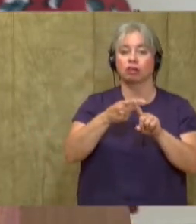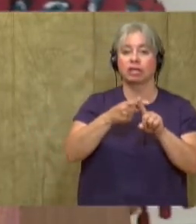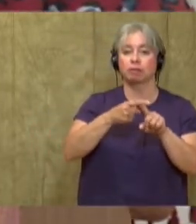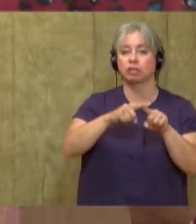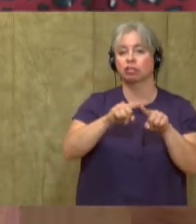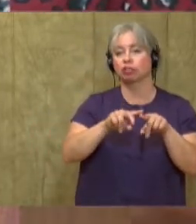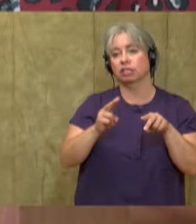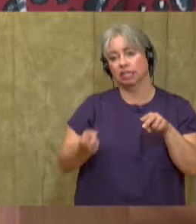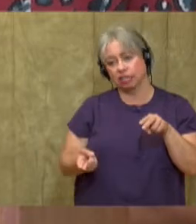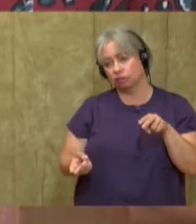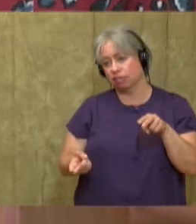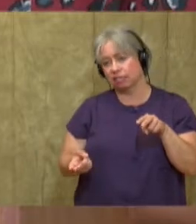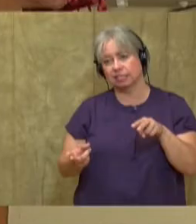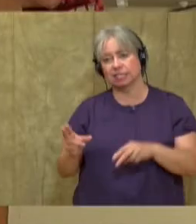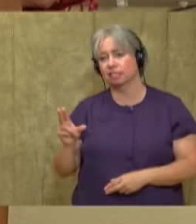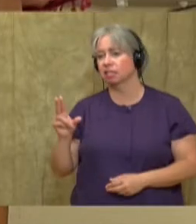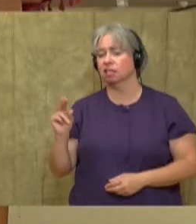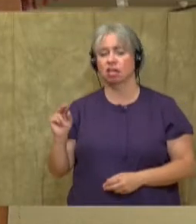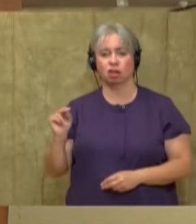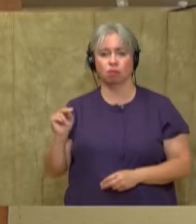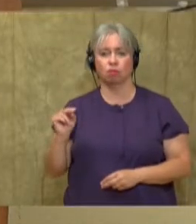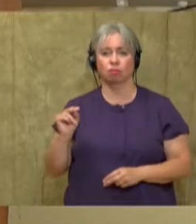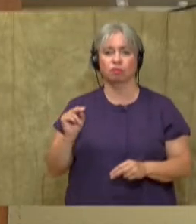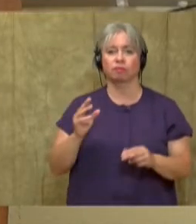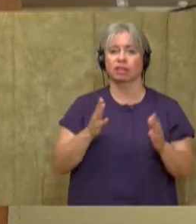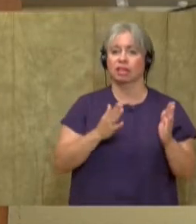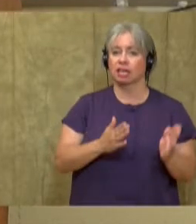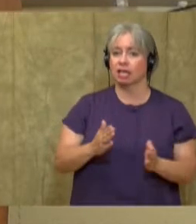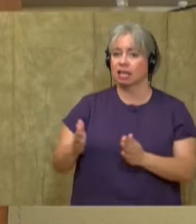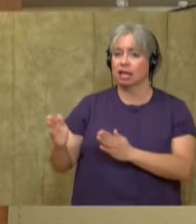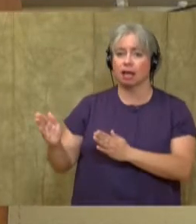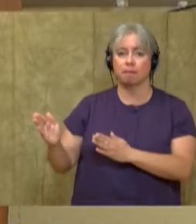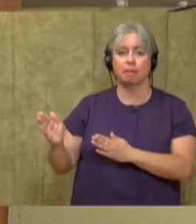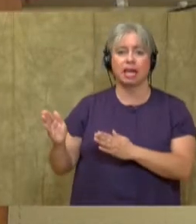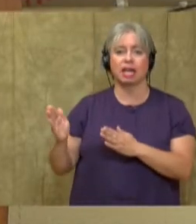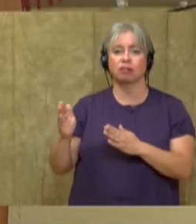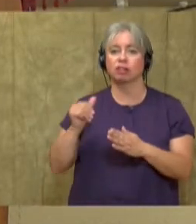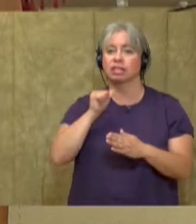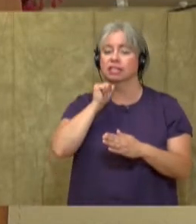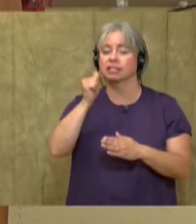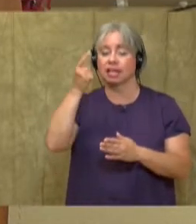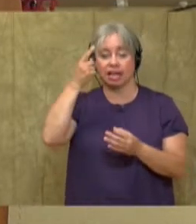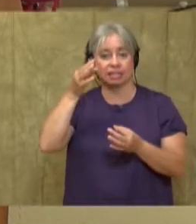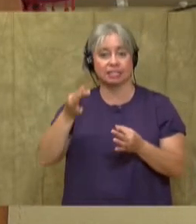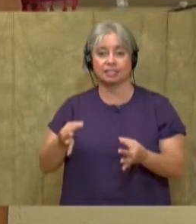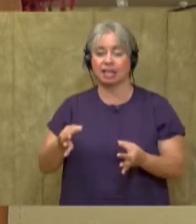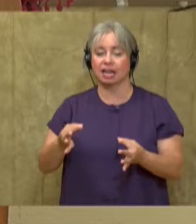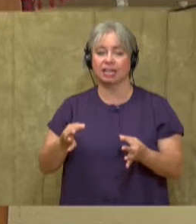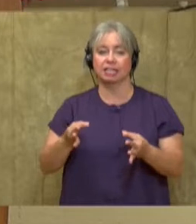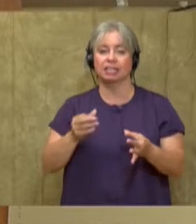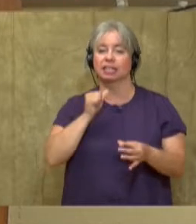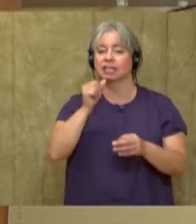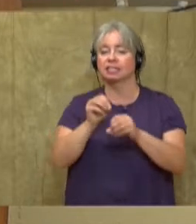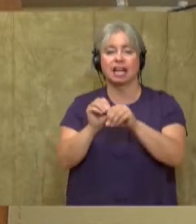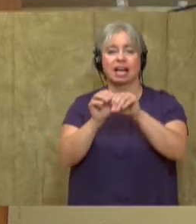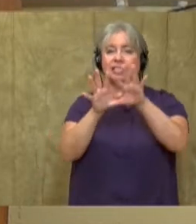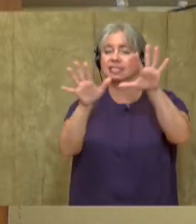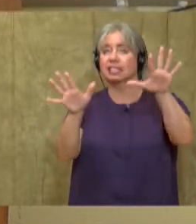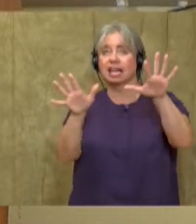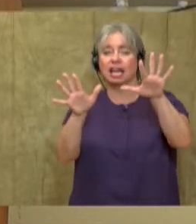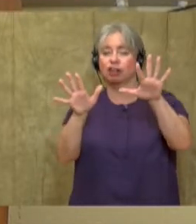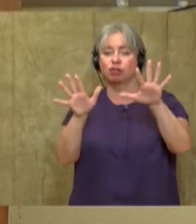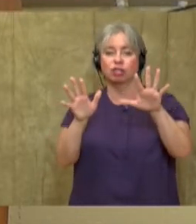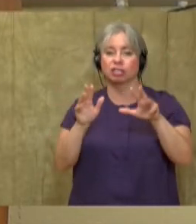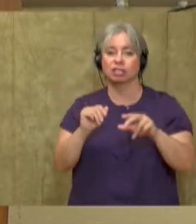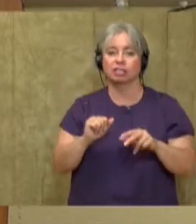continues? No. A pattern cannot be determined. We see that on our graph. It's not scattered. Or the water